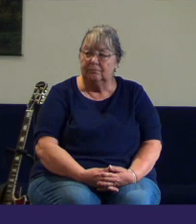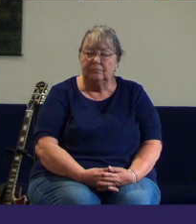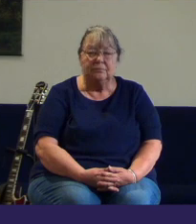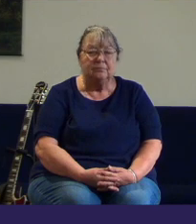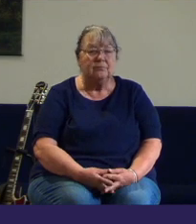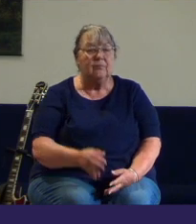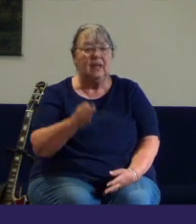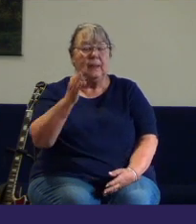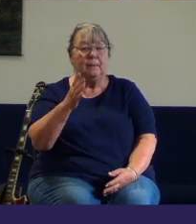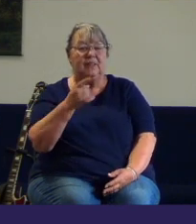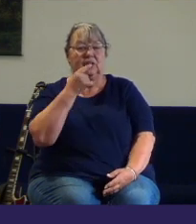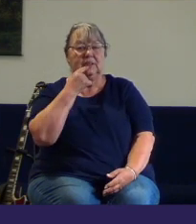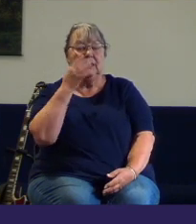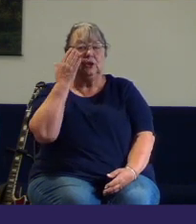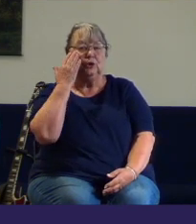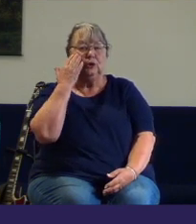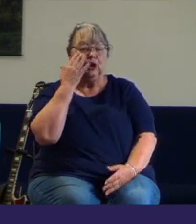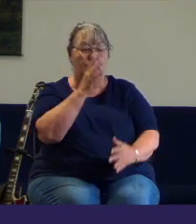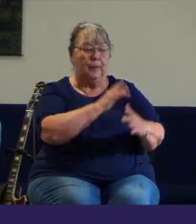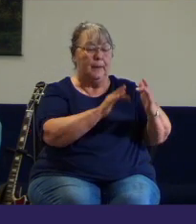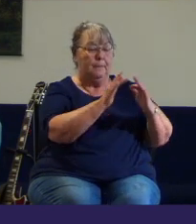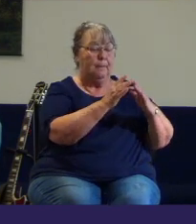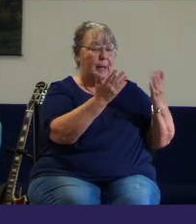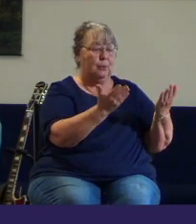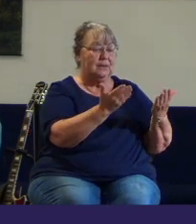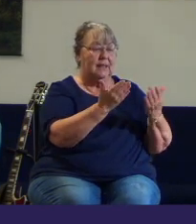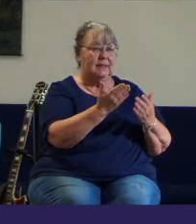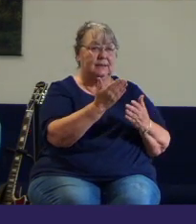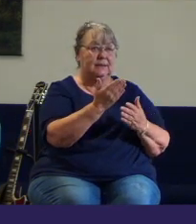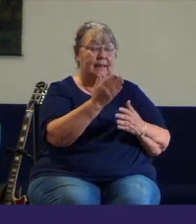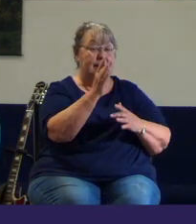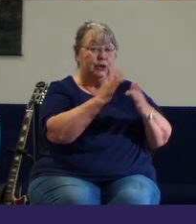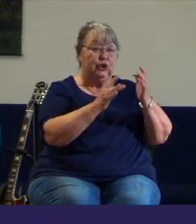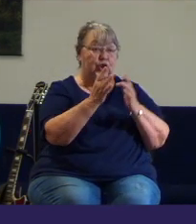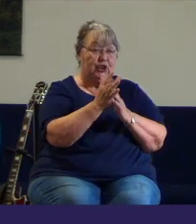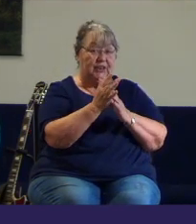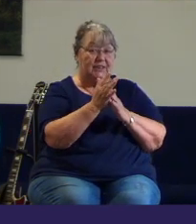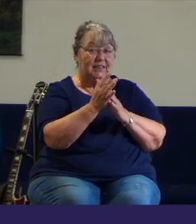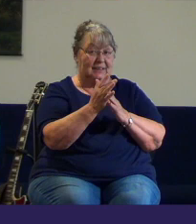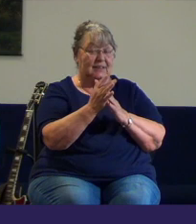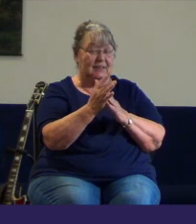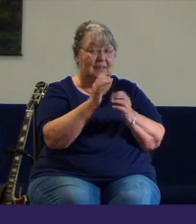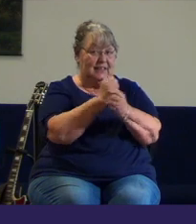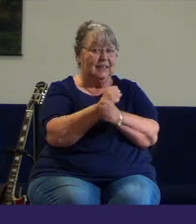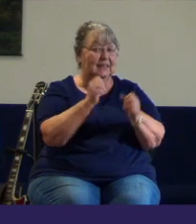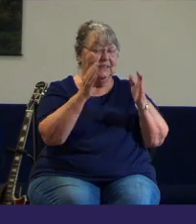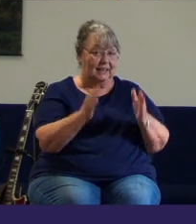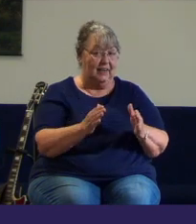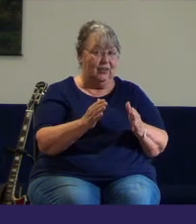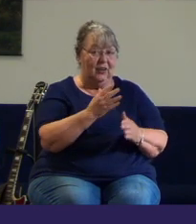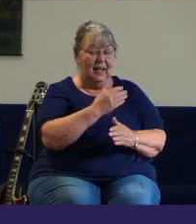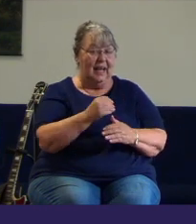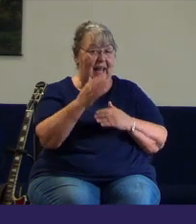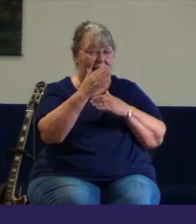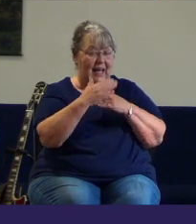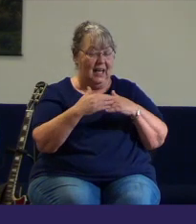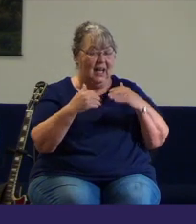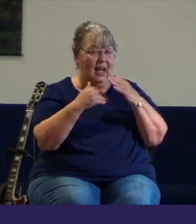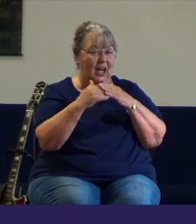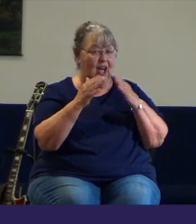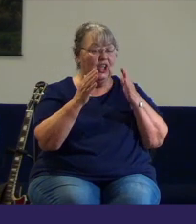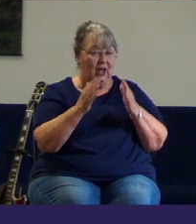We know that the Bible says that Jesus is not just Savior, but He's Comforter. He sent the Holy Spirit to comfort and to